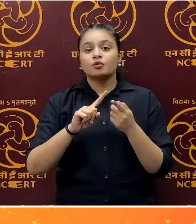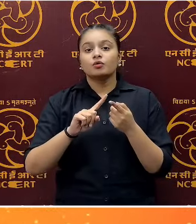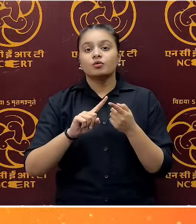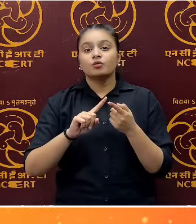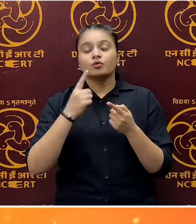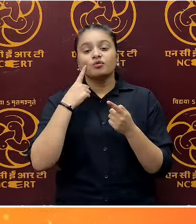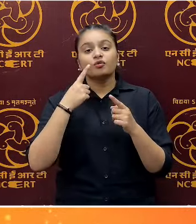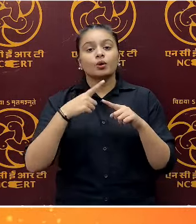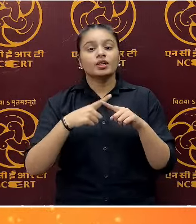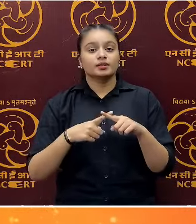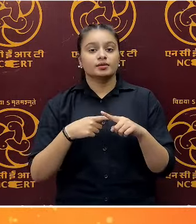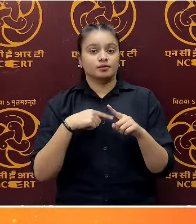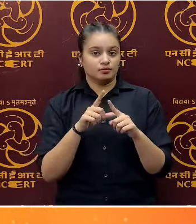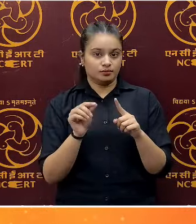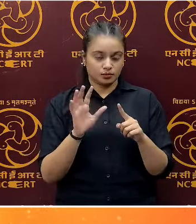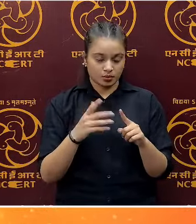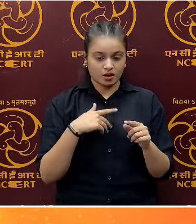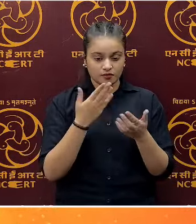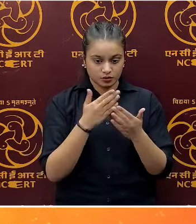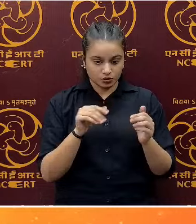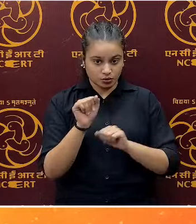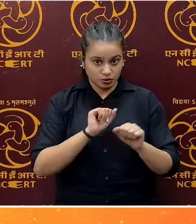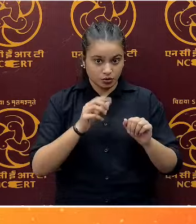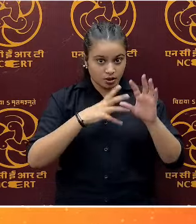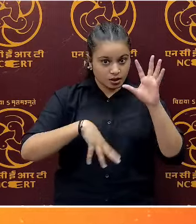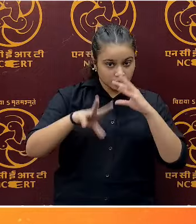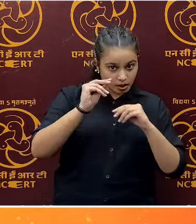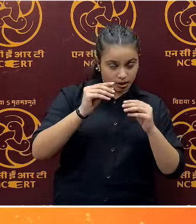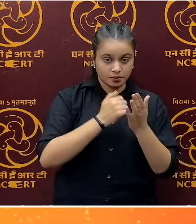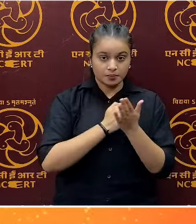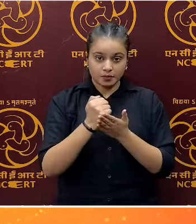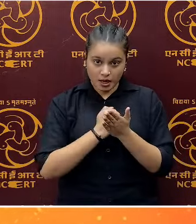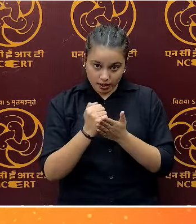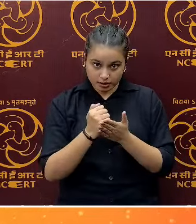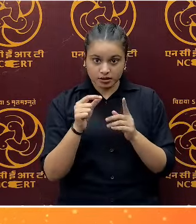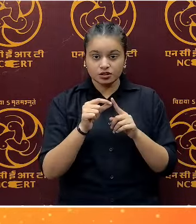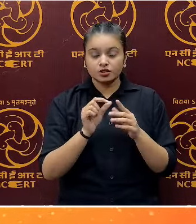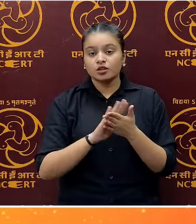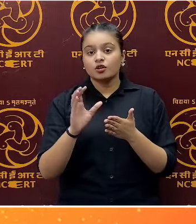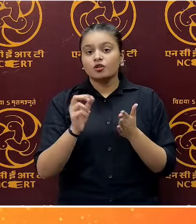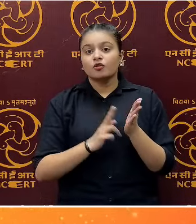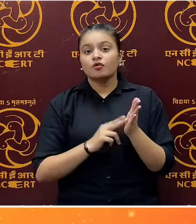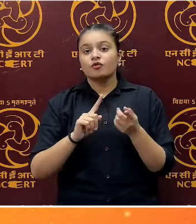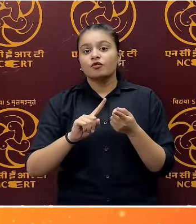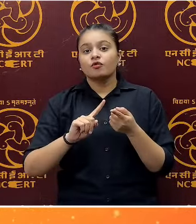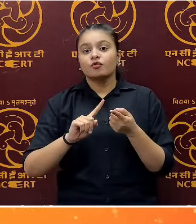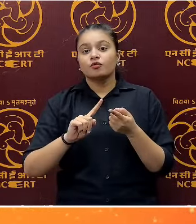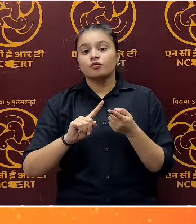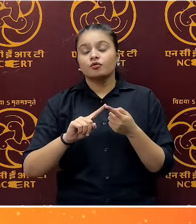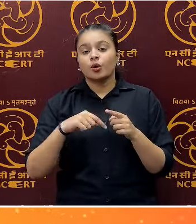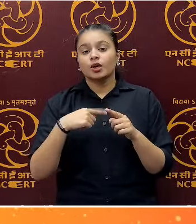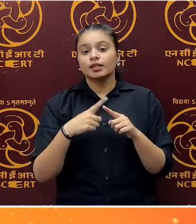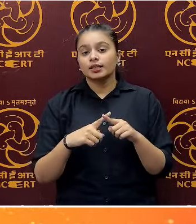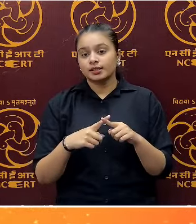assignment for the kids also, that they have to learn and practice phonics. Ma'am, we can see that I have written the